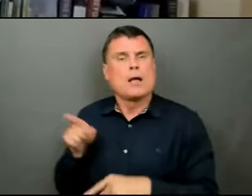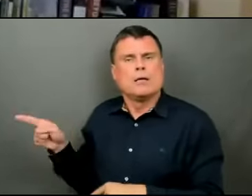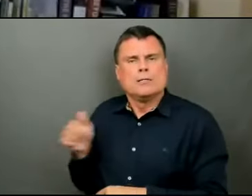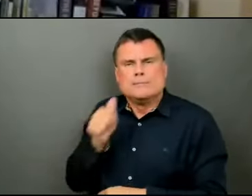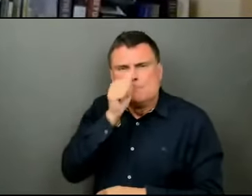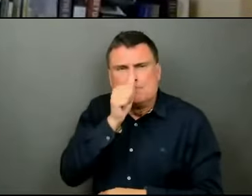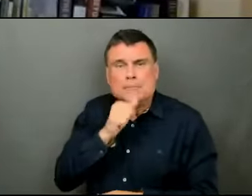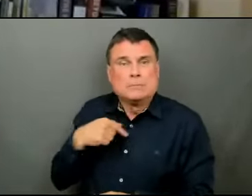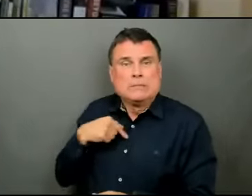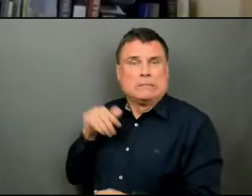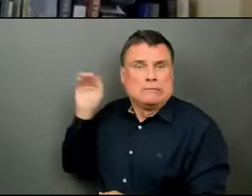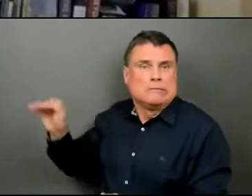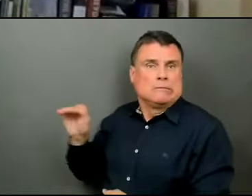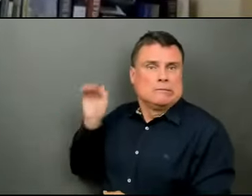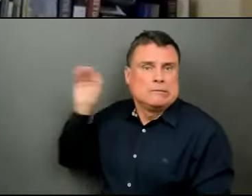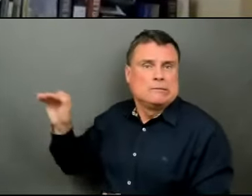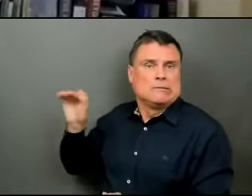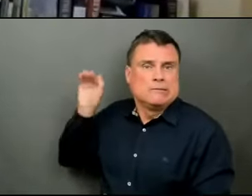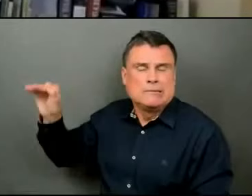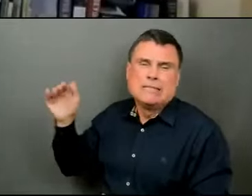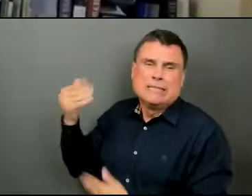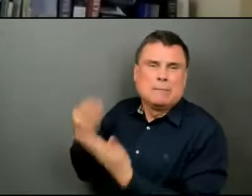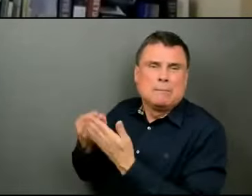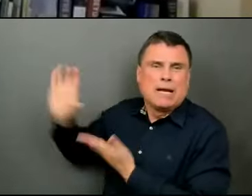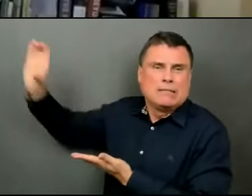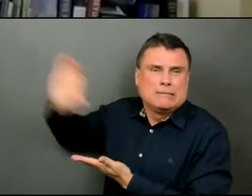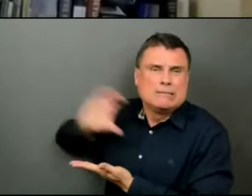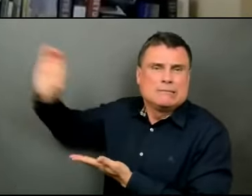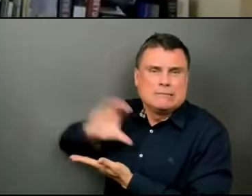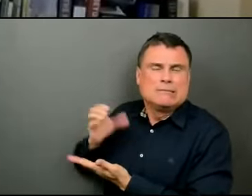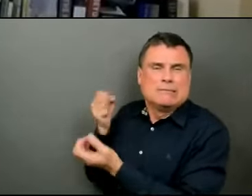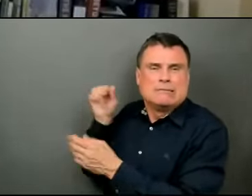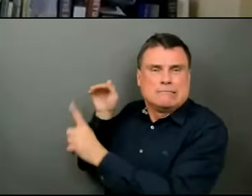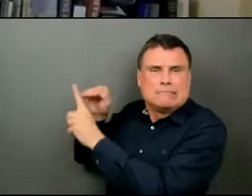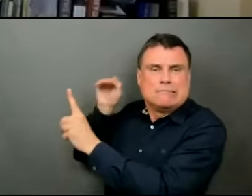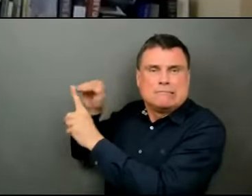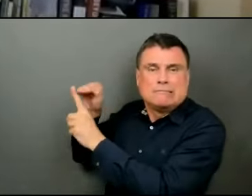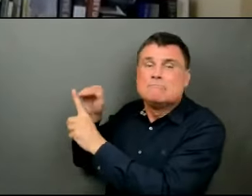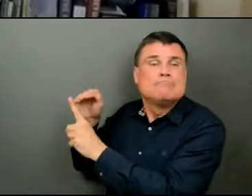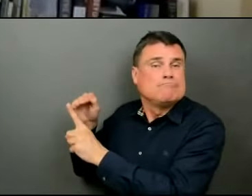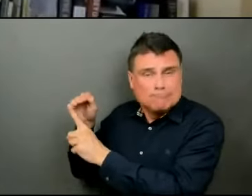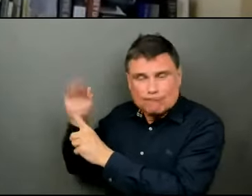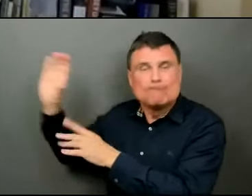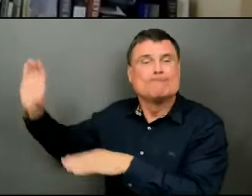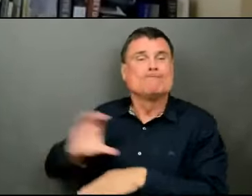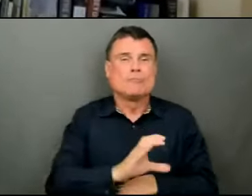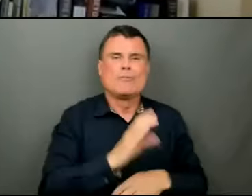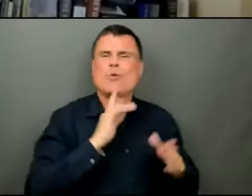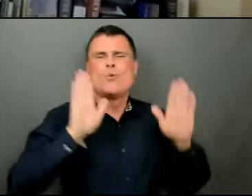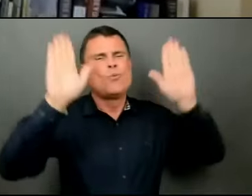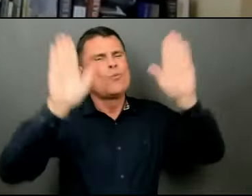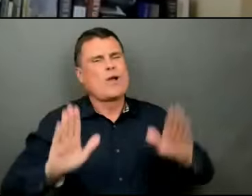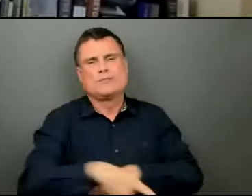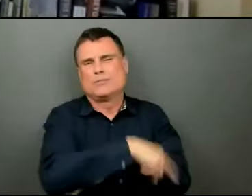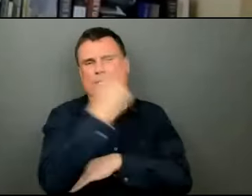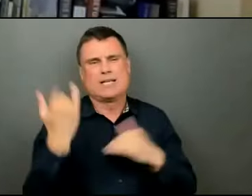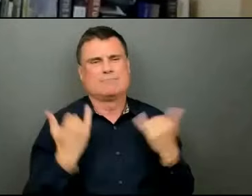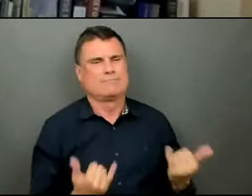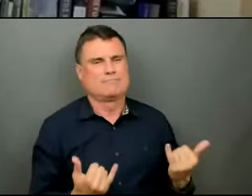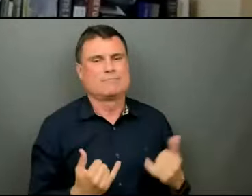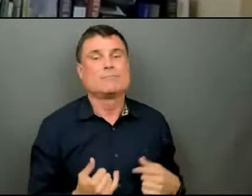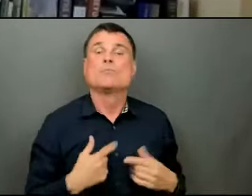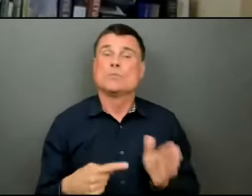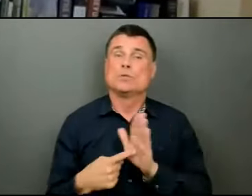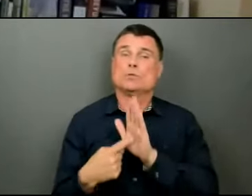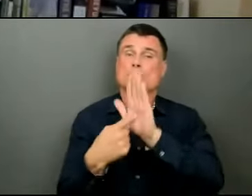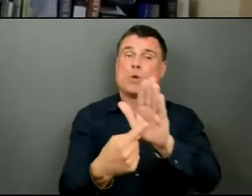in transit. This is a fantastic day that we're really showing how it works when all three levels